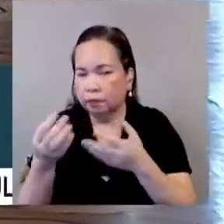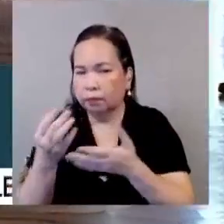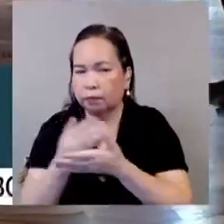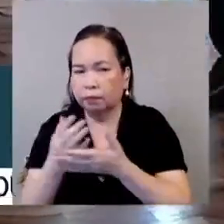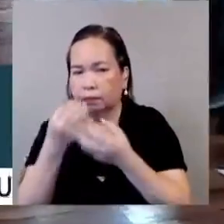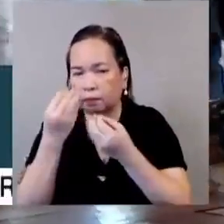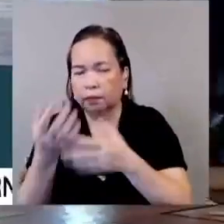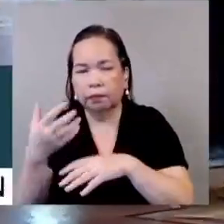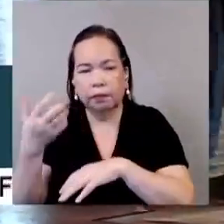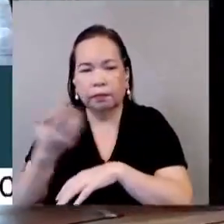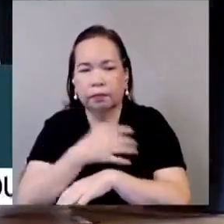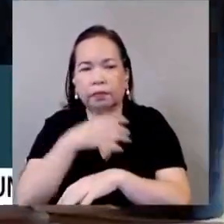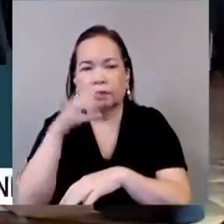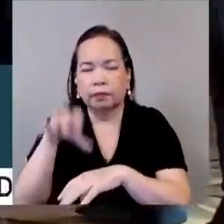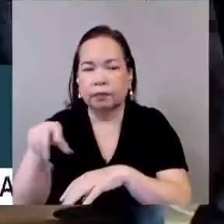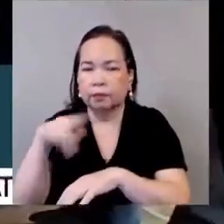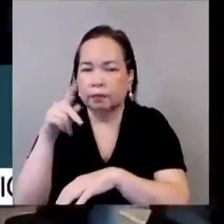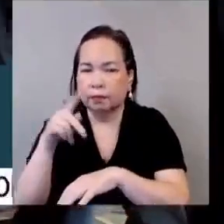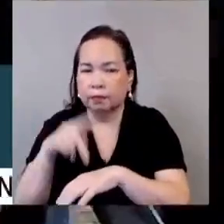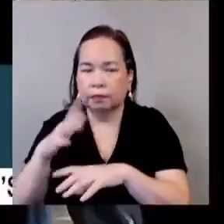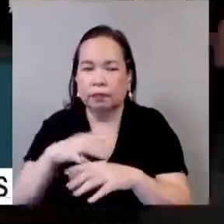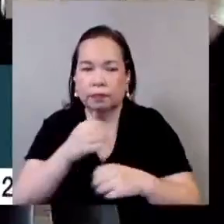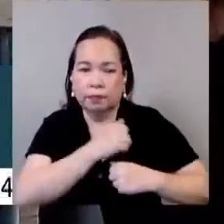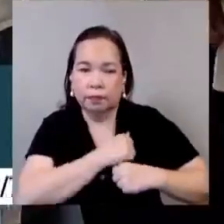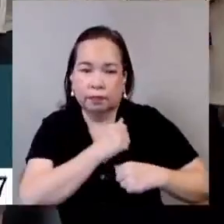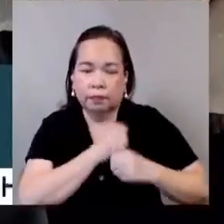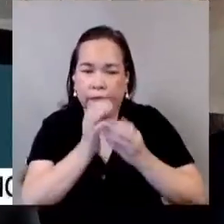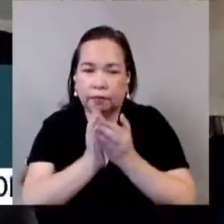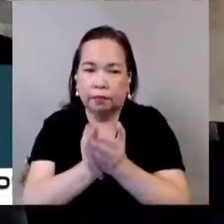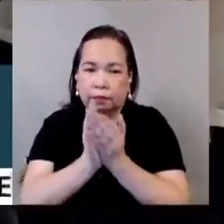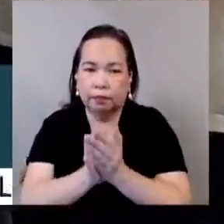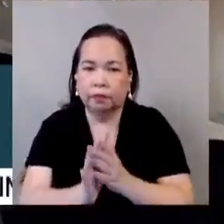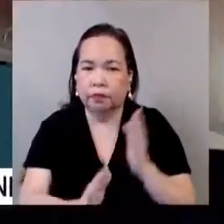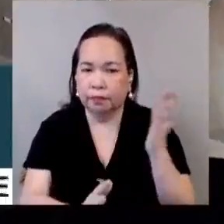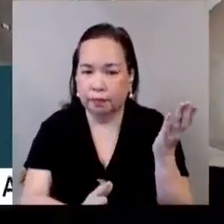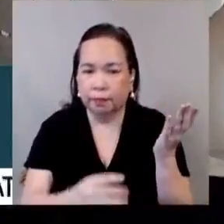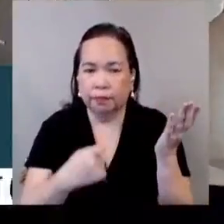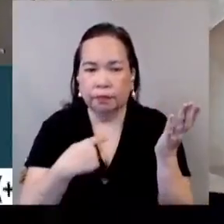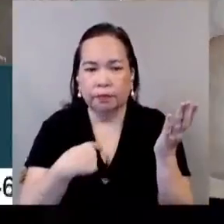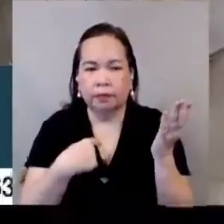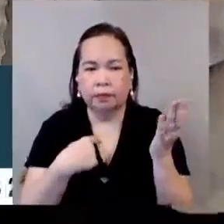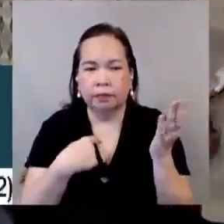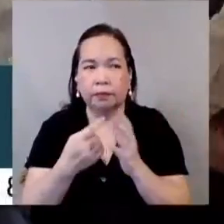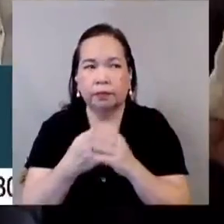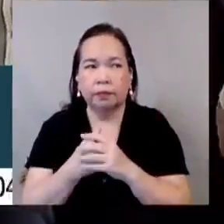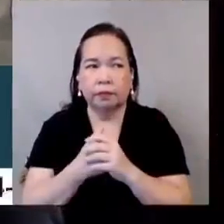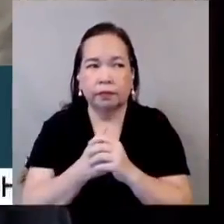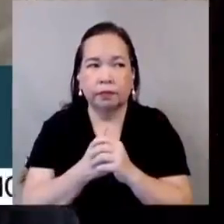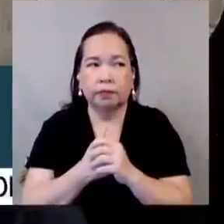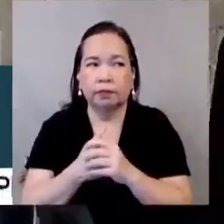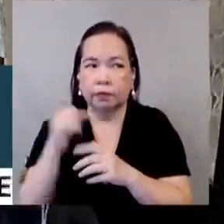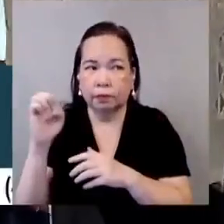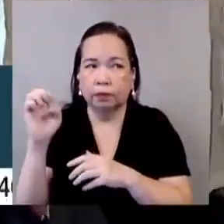capacity of the Philippines Coast Guard. Von der Leyen said that the EU actually,